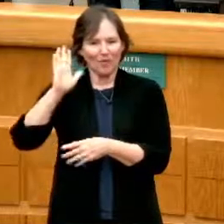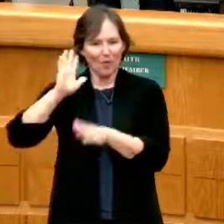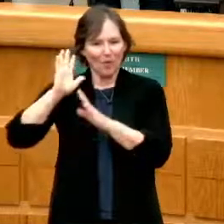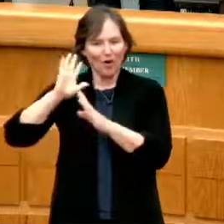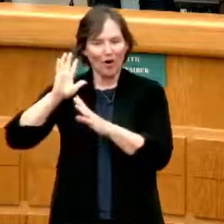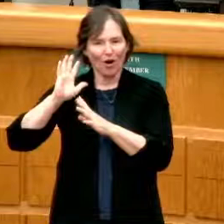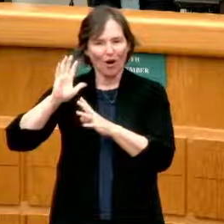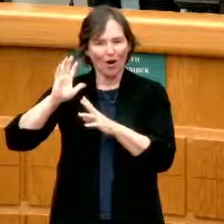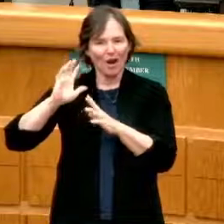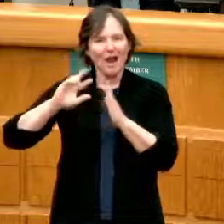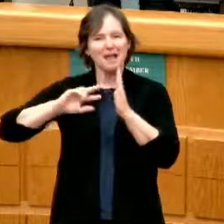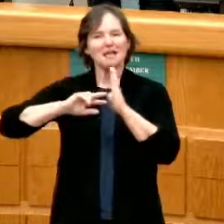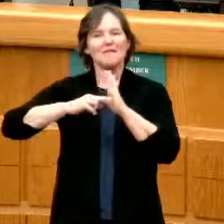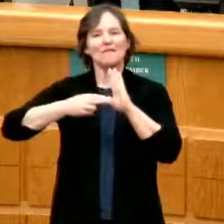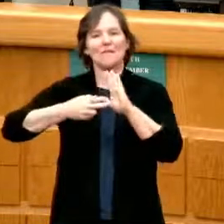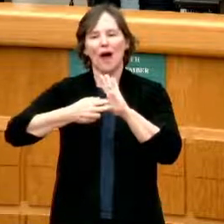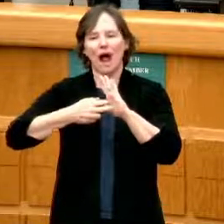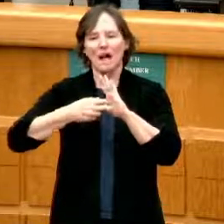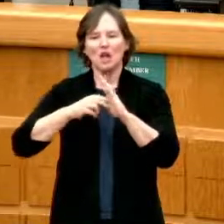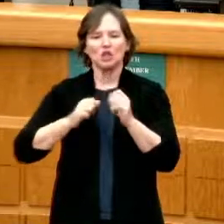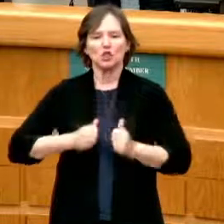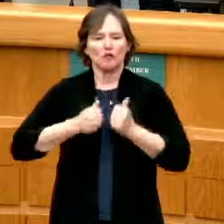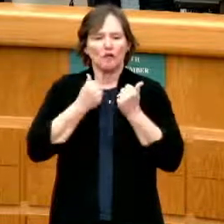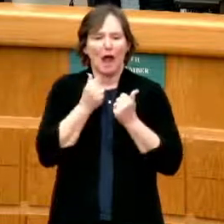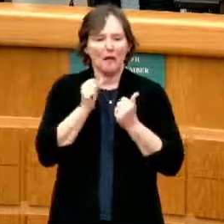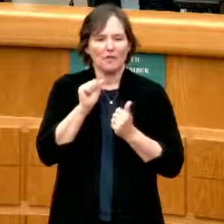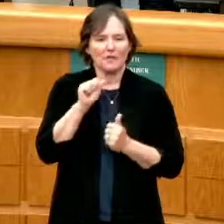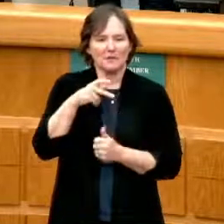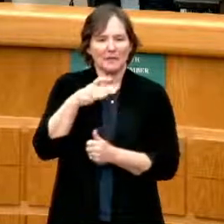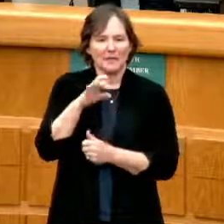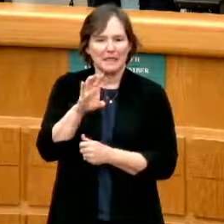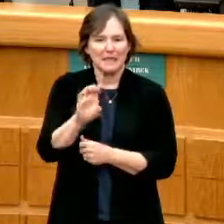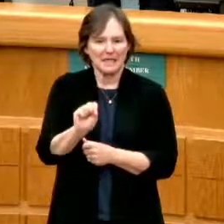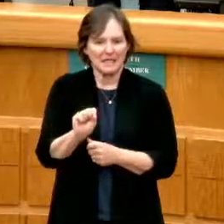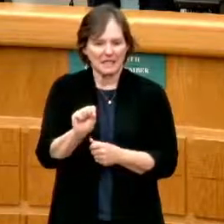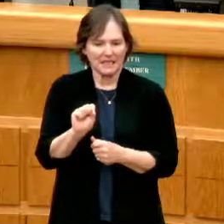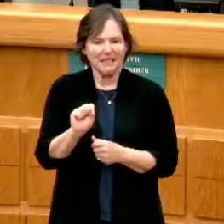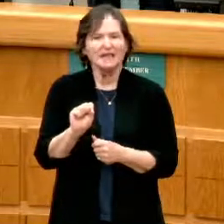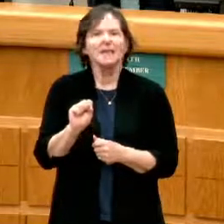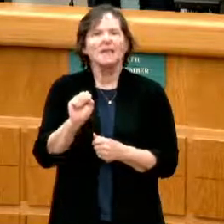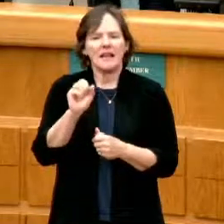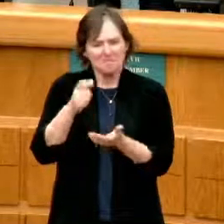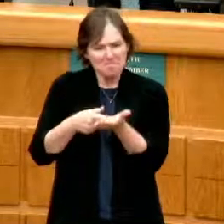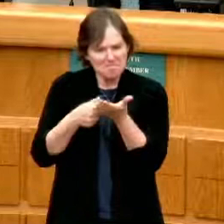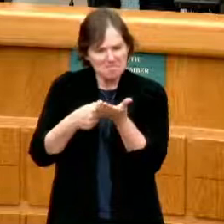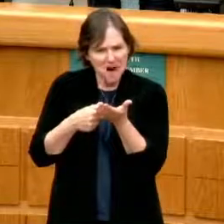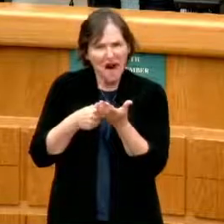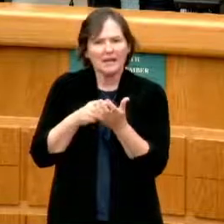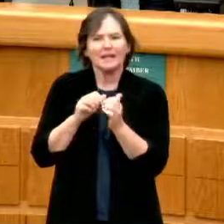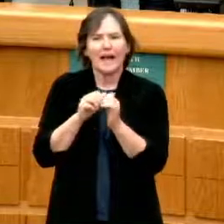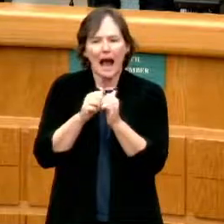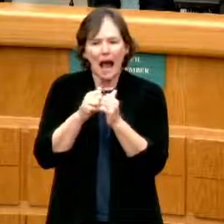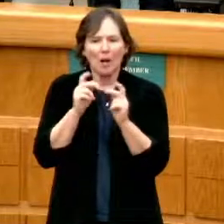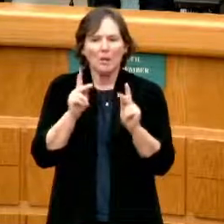species that could learn to adapt the best. And I'd like to think that we're one of those groups here in Nueces County. We learn how